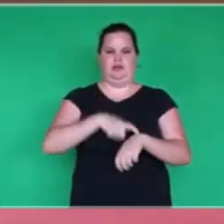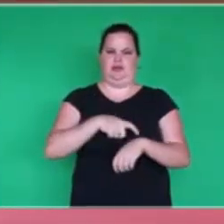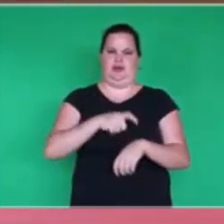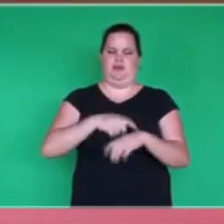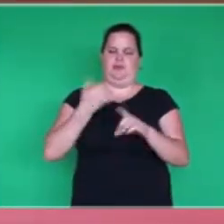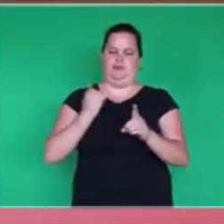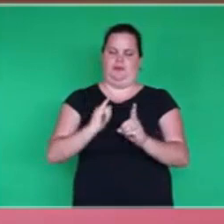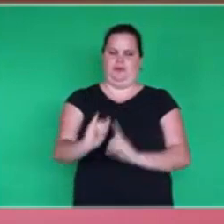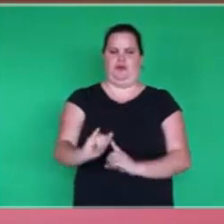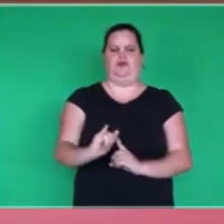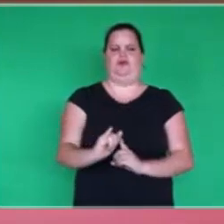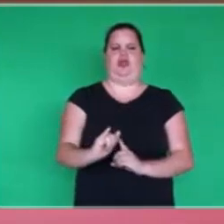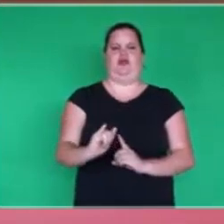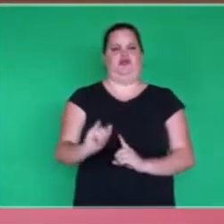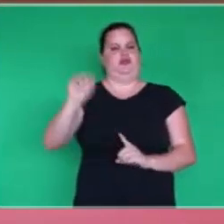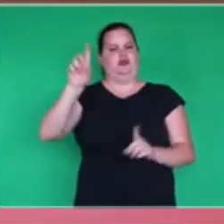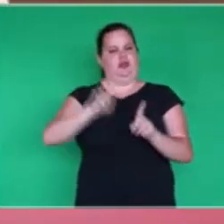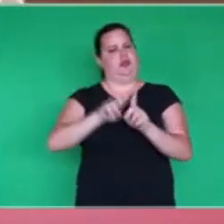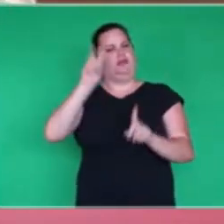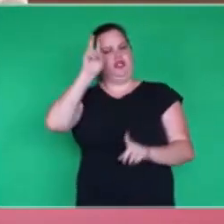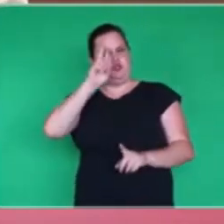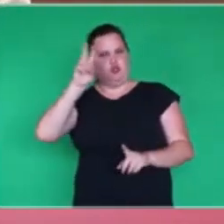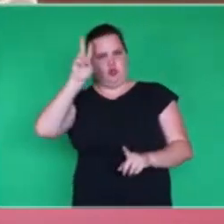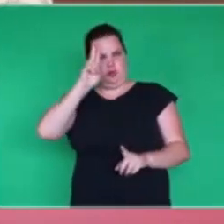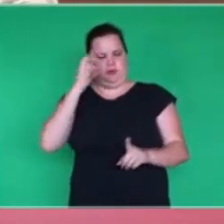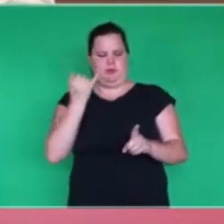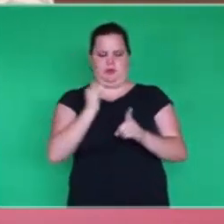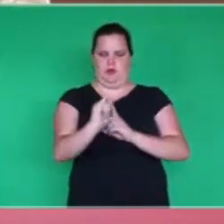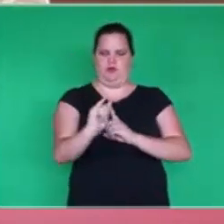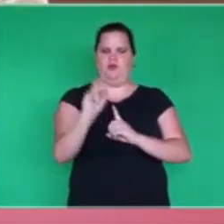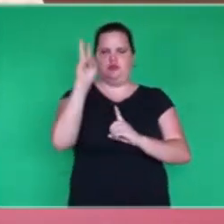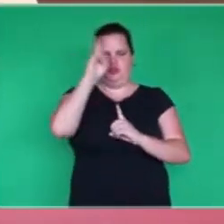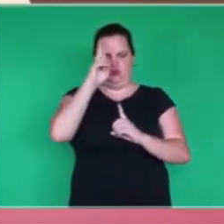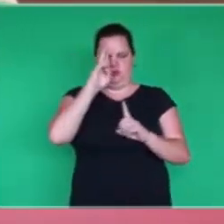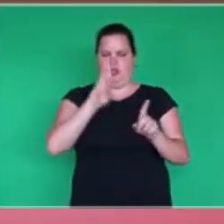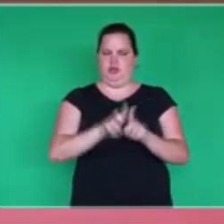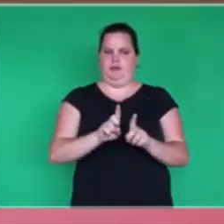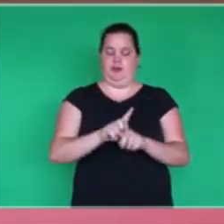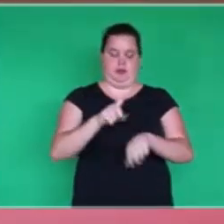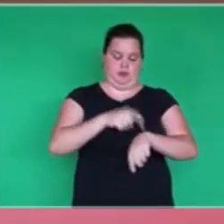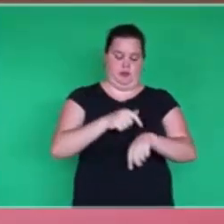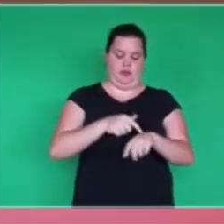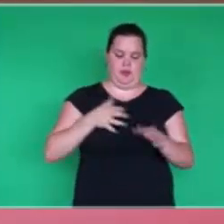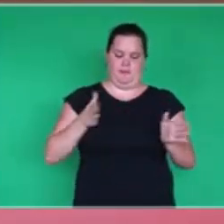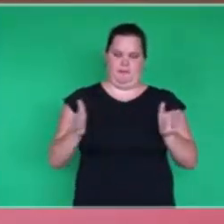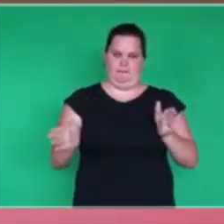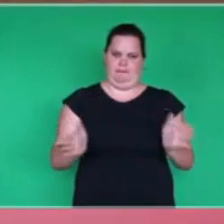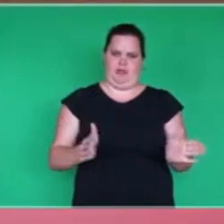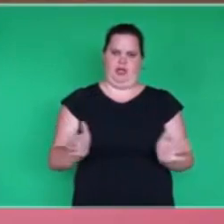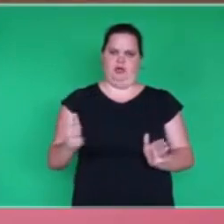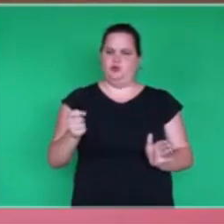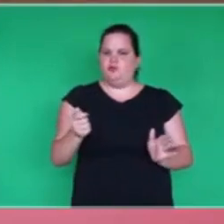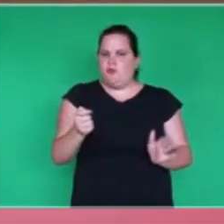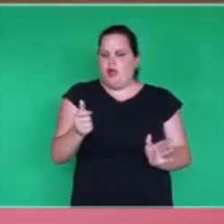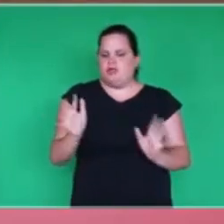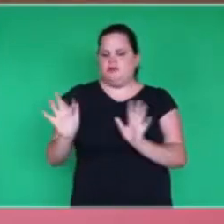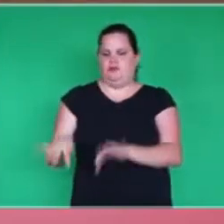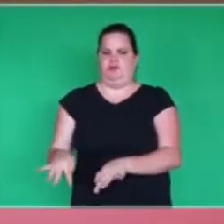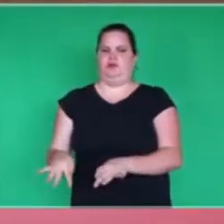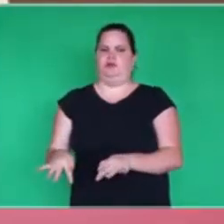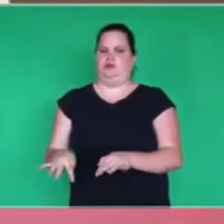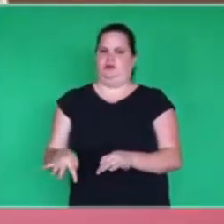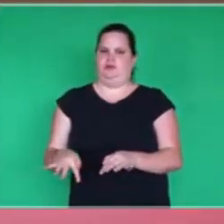historical and prophetic moment. We are now living the final era, a period which is